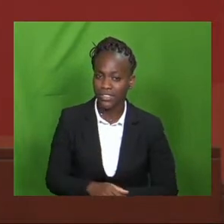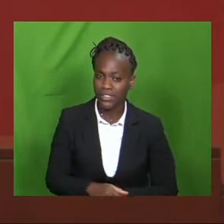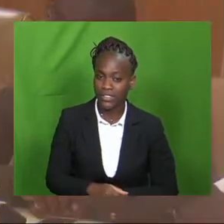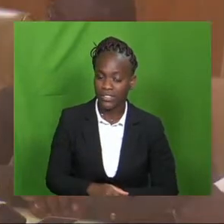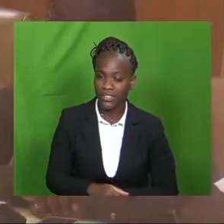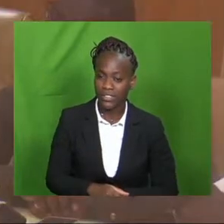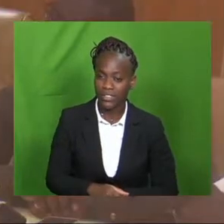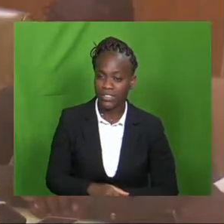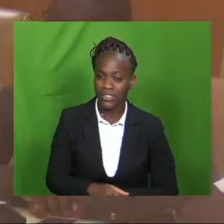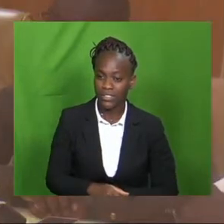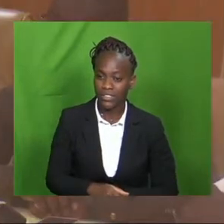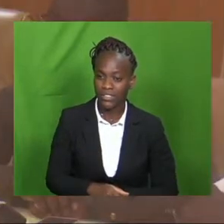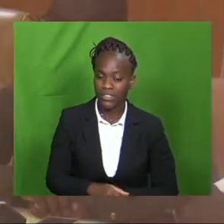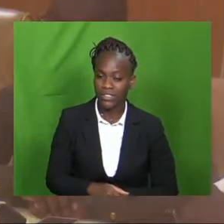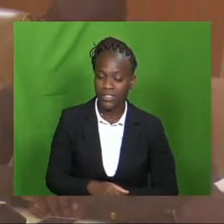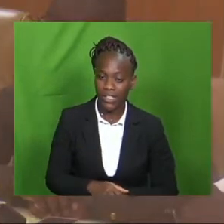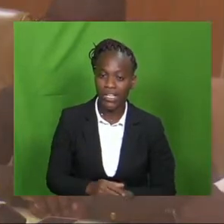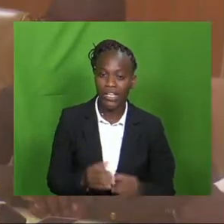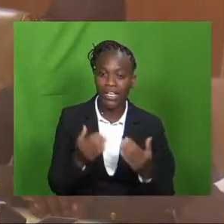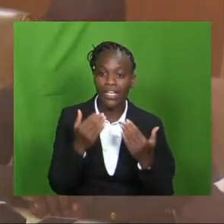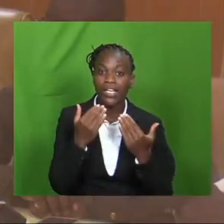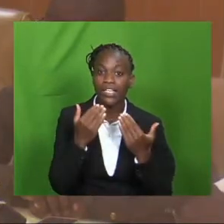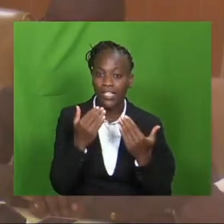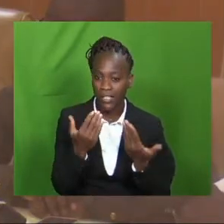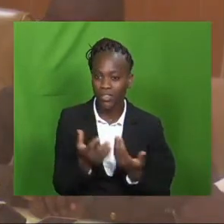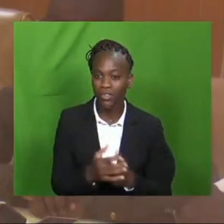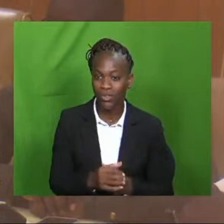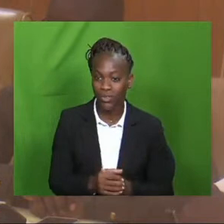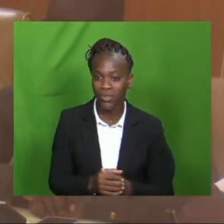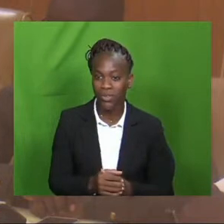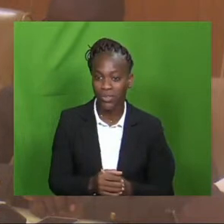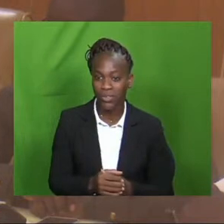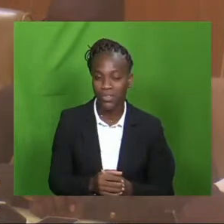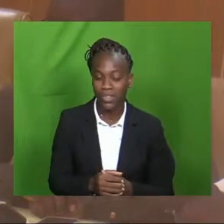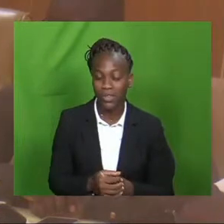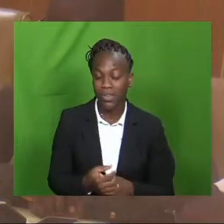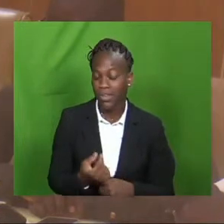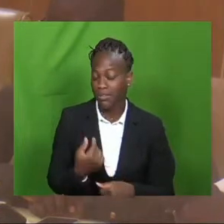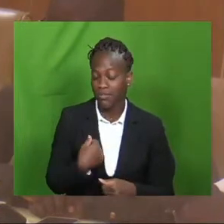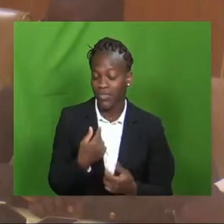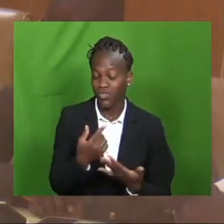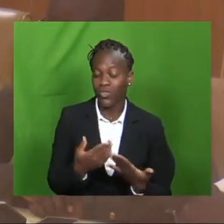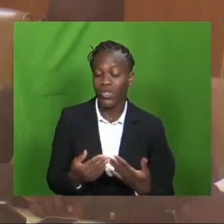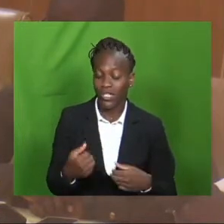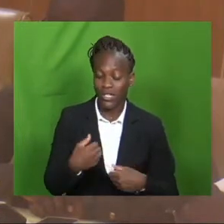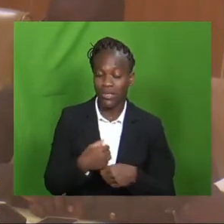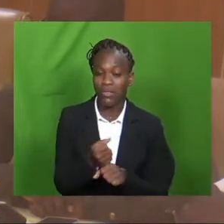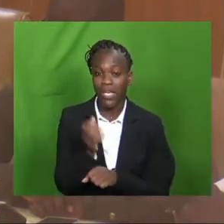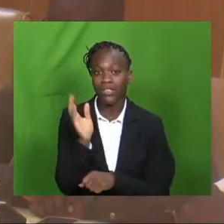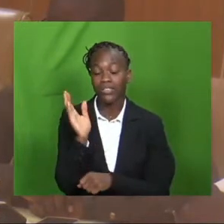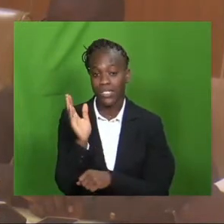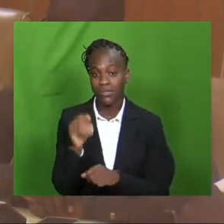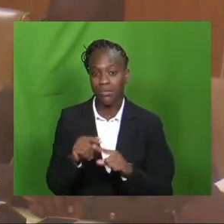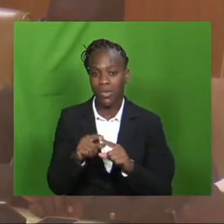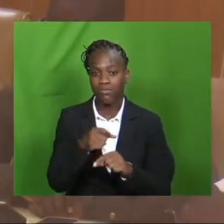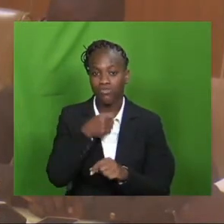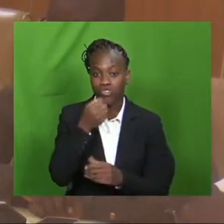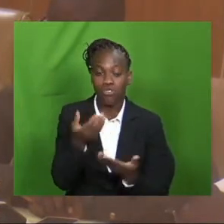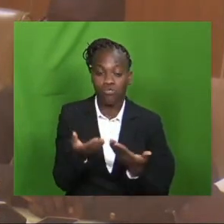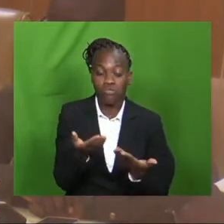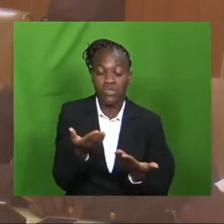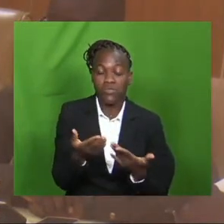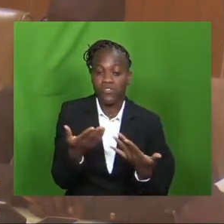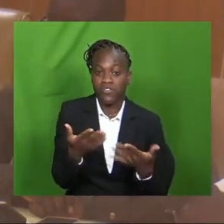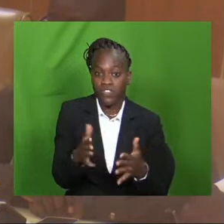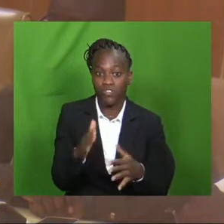just building a point, so maybe when I conclude, you understand what exactly I want to say. But it is refreshing to hear